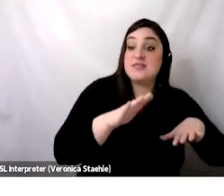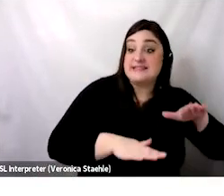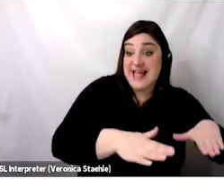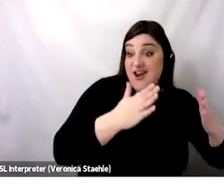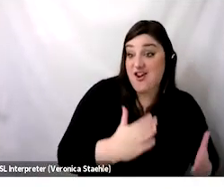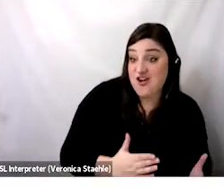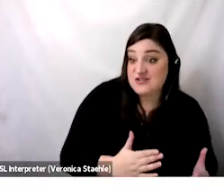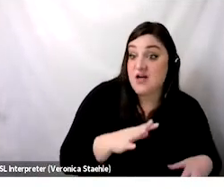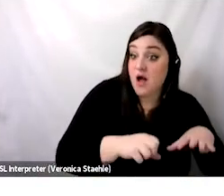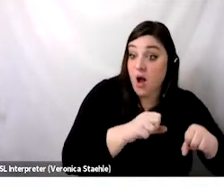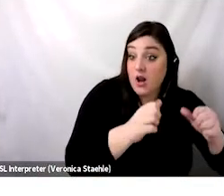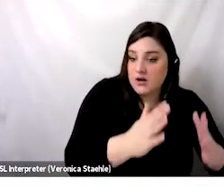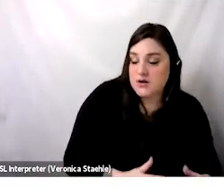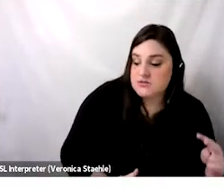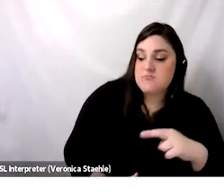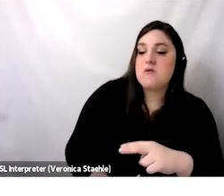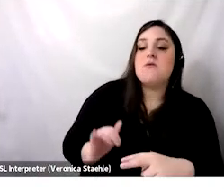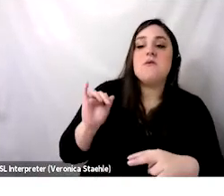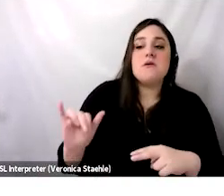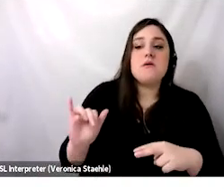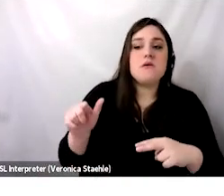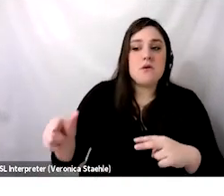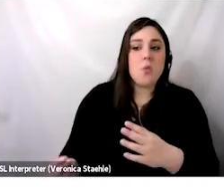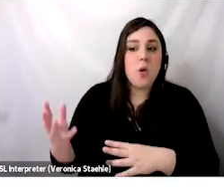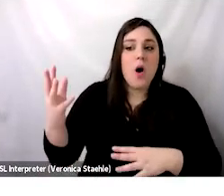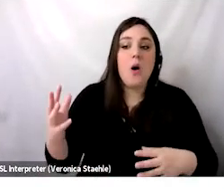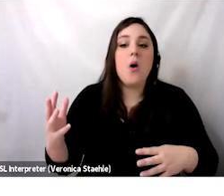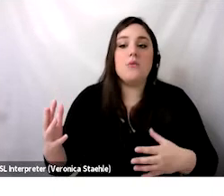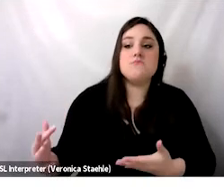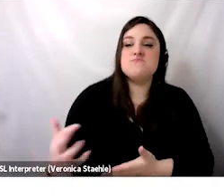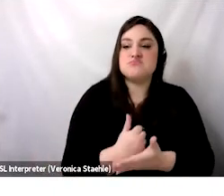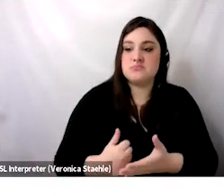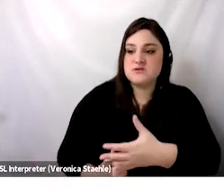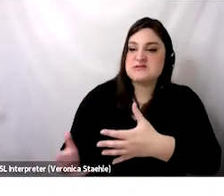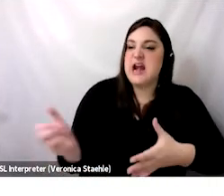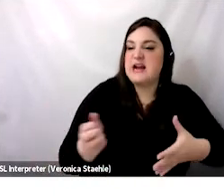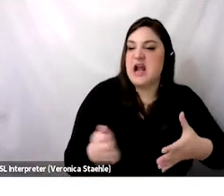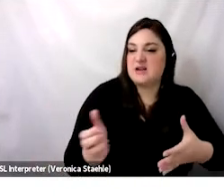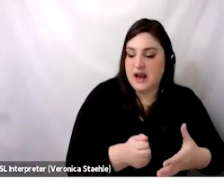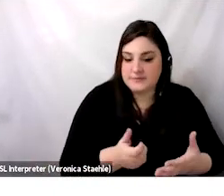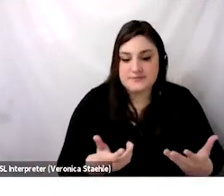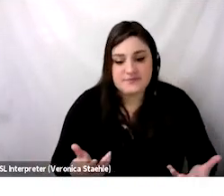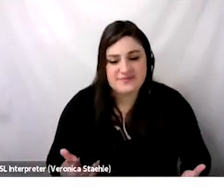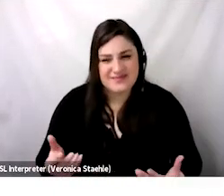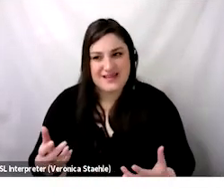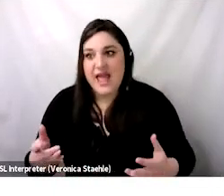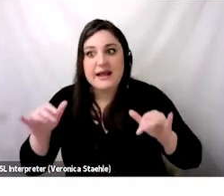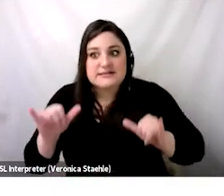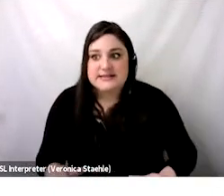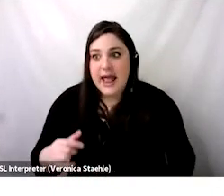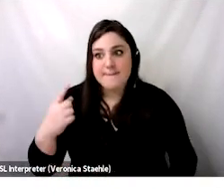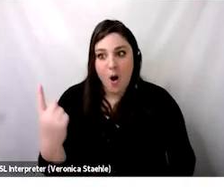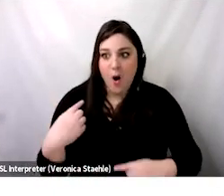Yet time and time again, we don't get credit, as majority of the food during this time, such